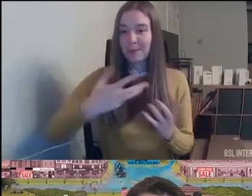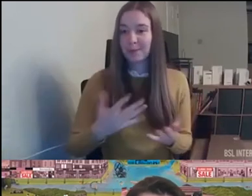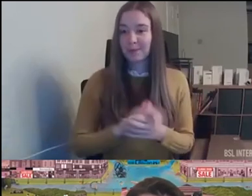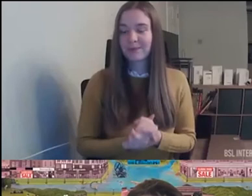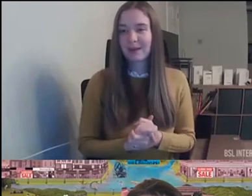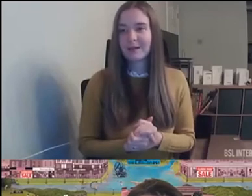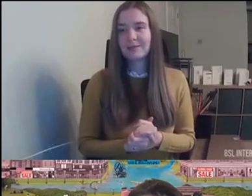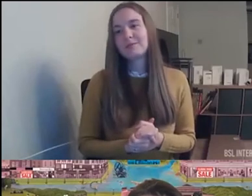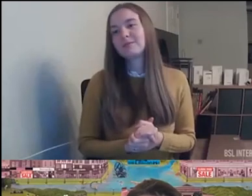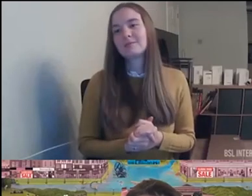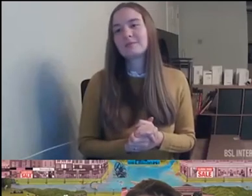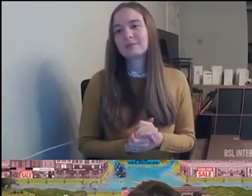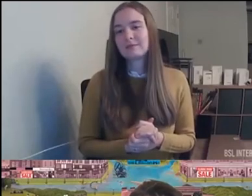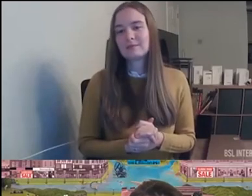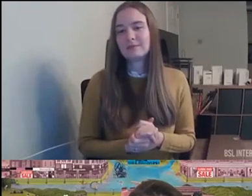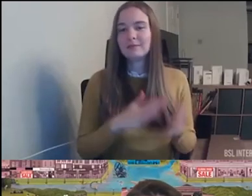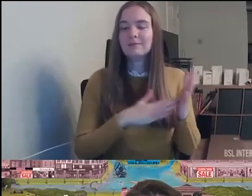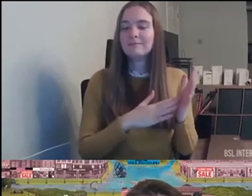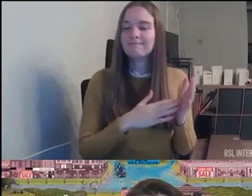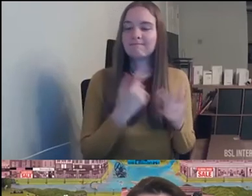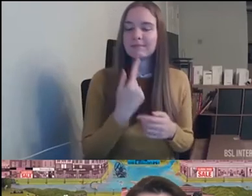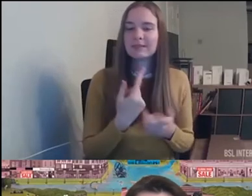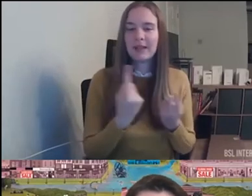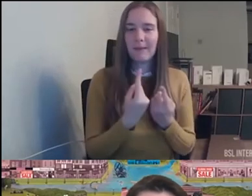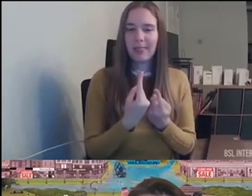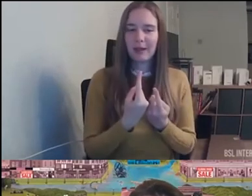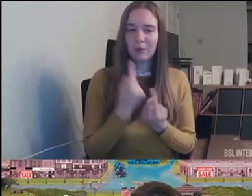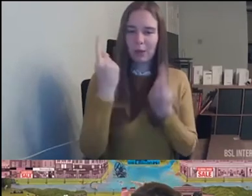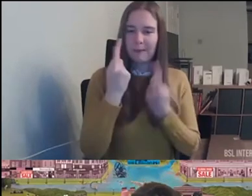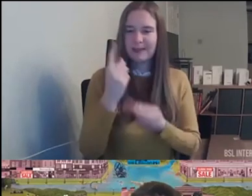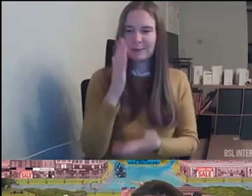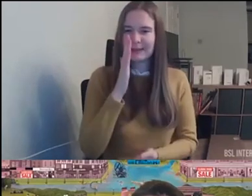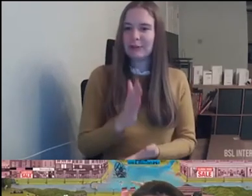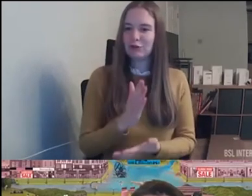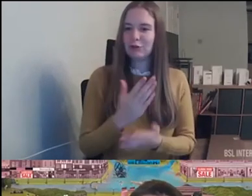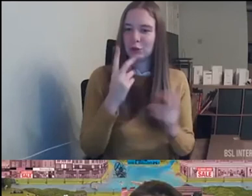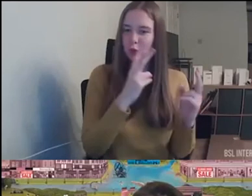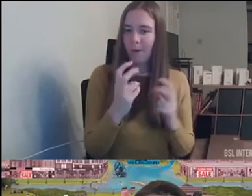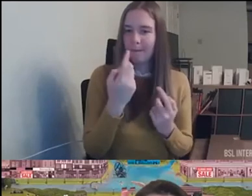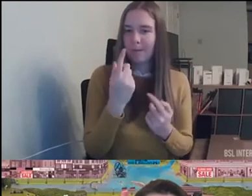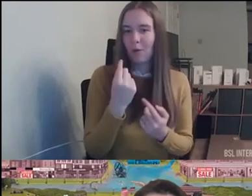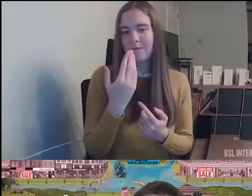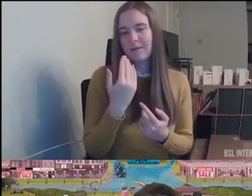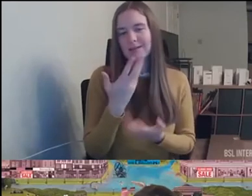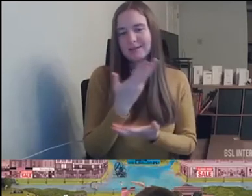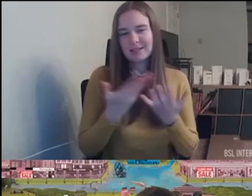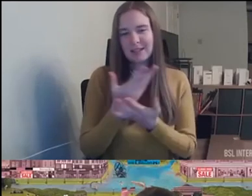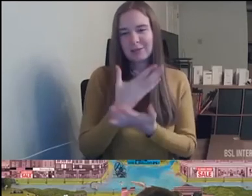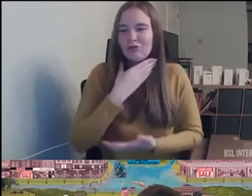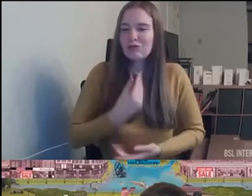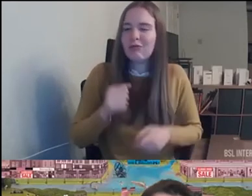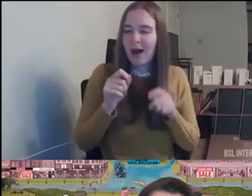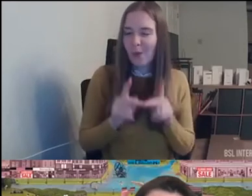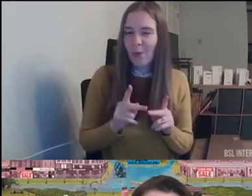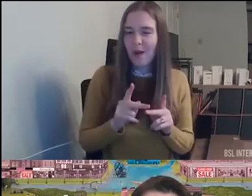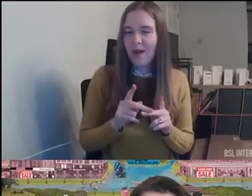we were really mindful of is that this is like a very sort of serious topic that's often discussed in quite a dry way. Um, and we wanted to make